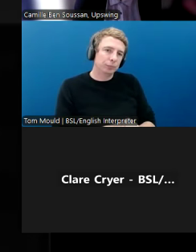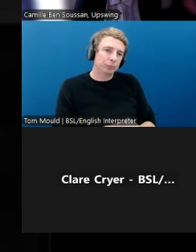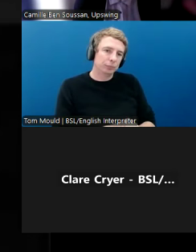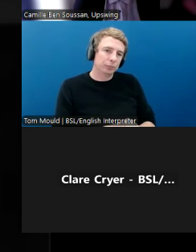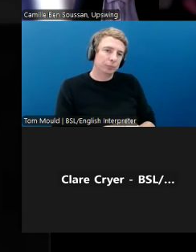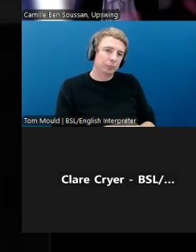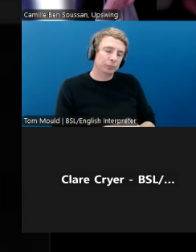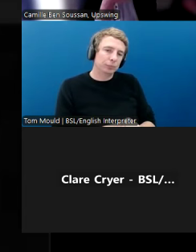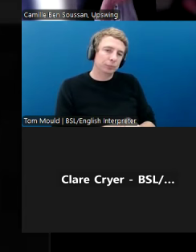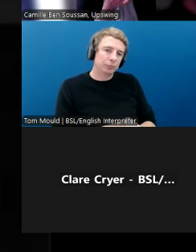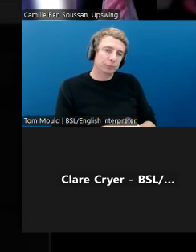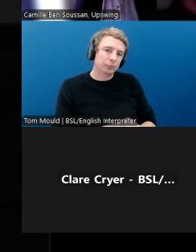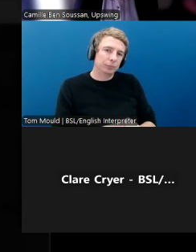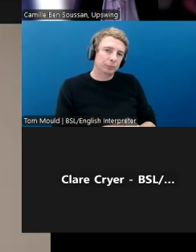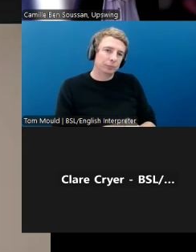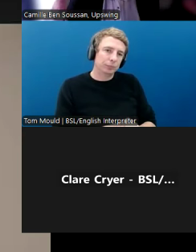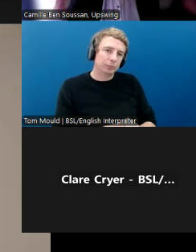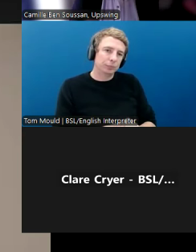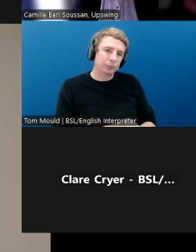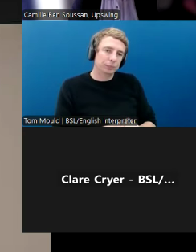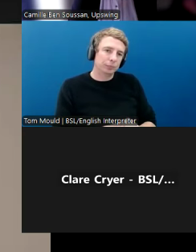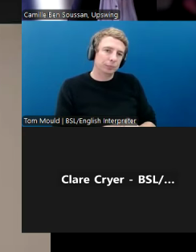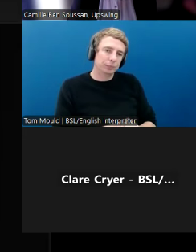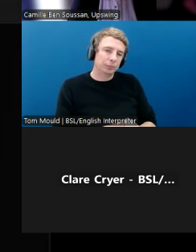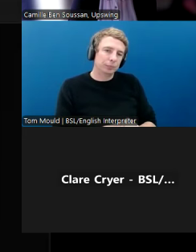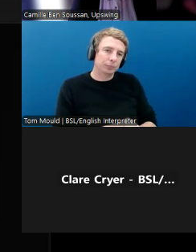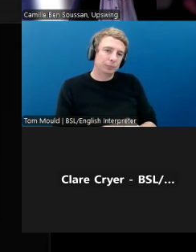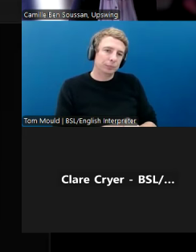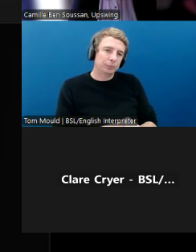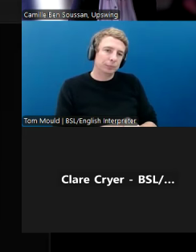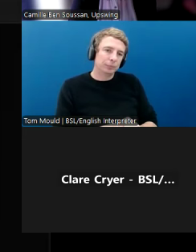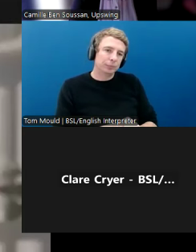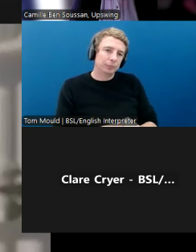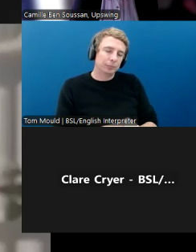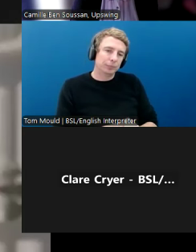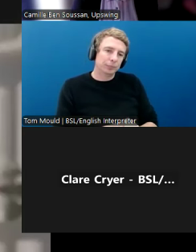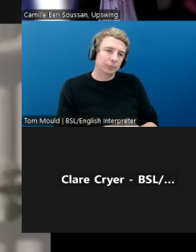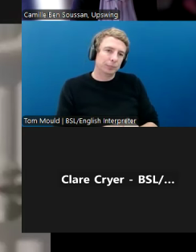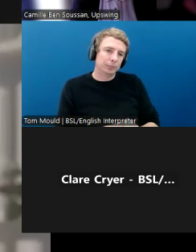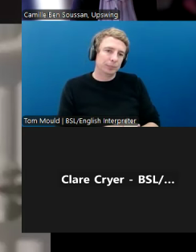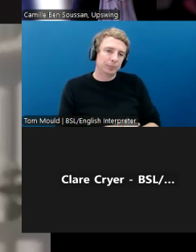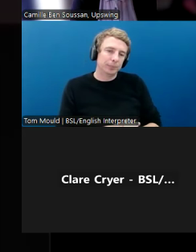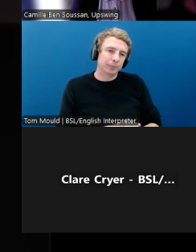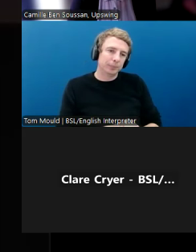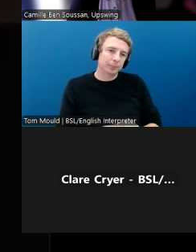Homemade circus is Perfect. enjoying, Important. very